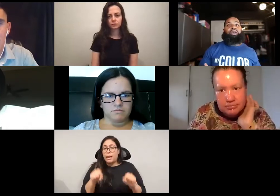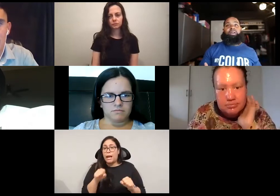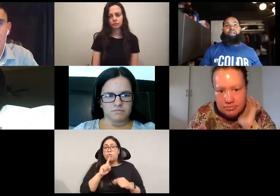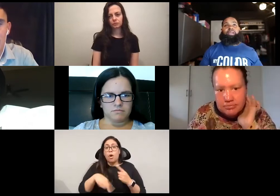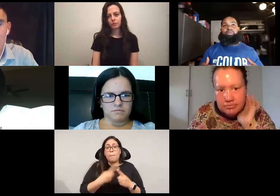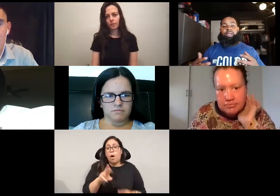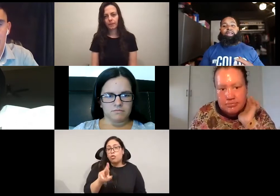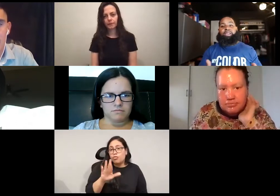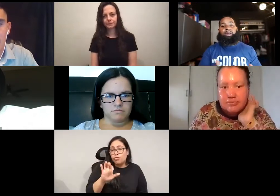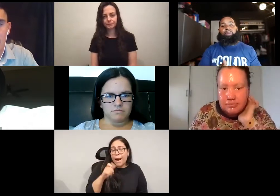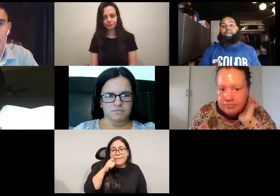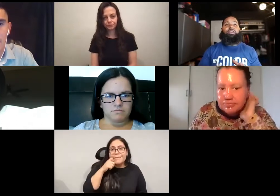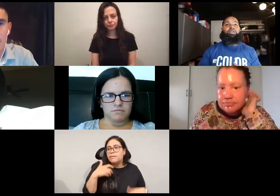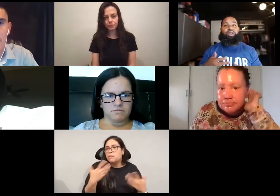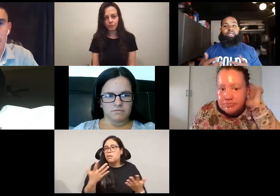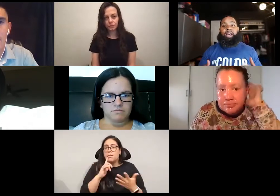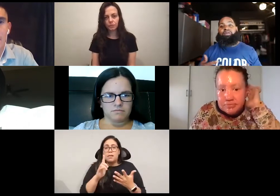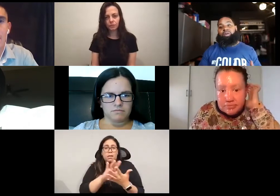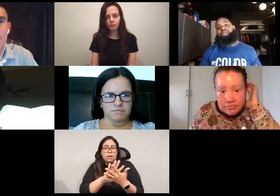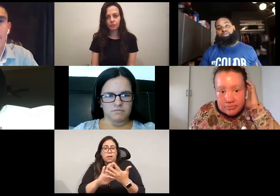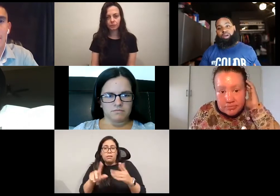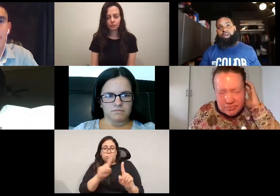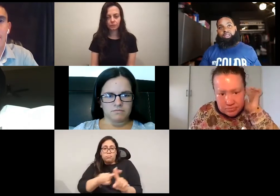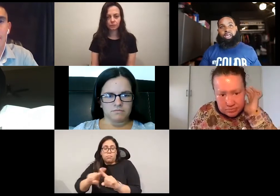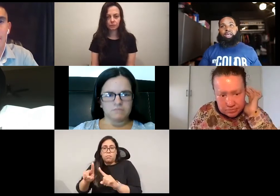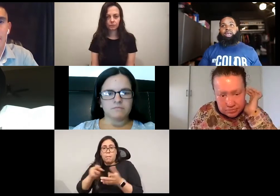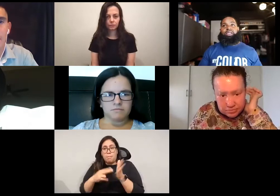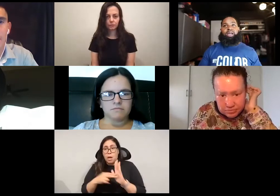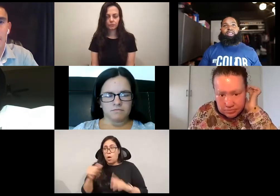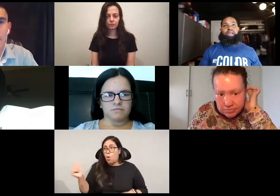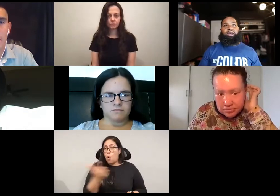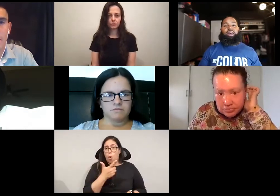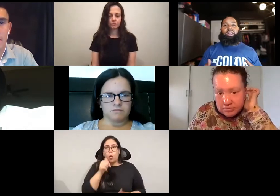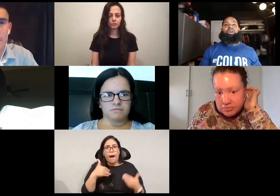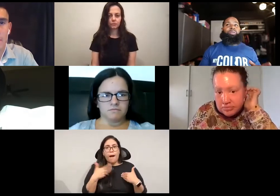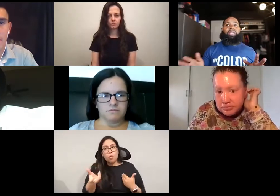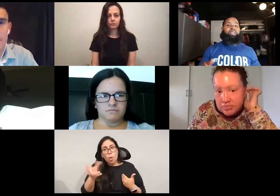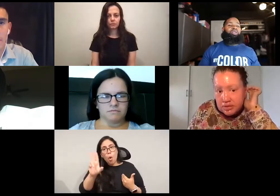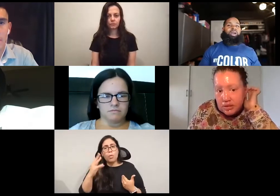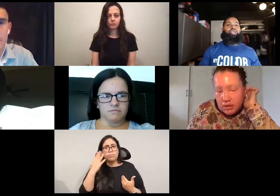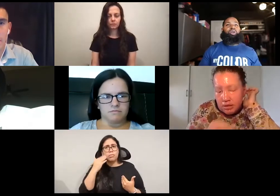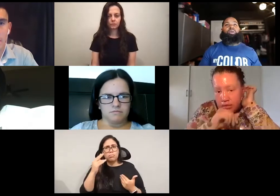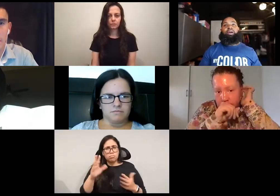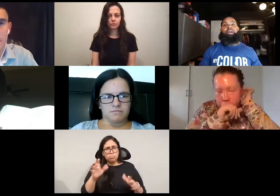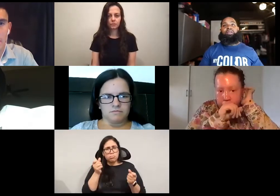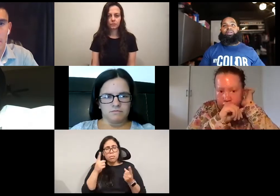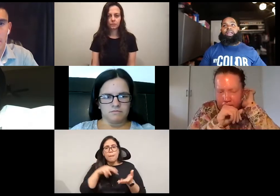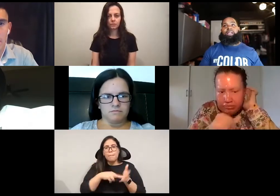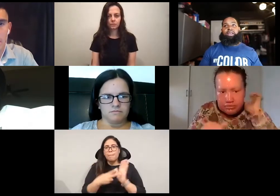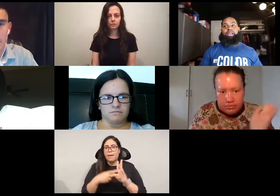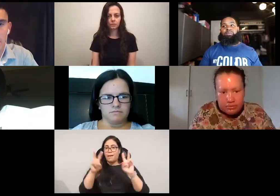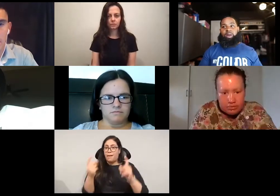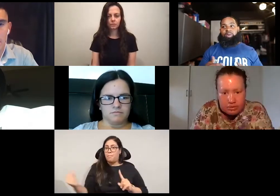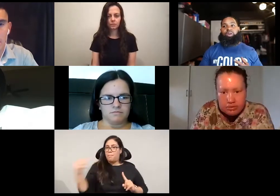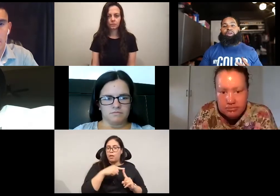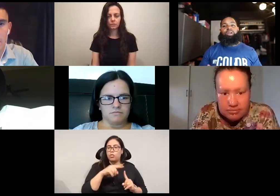all these other things, but that doesn't mean that everyone doesn't have their own experience. And so I think, again, it goes back to the create your own narrative. And I